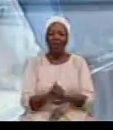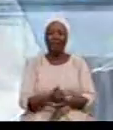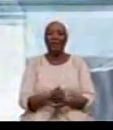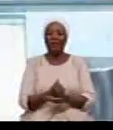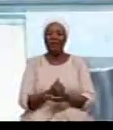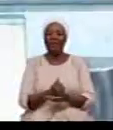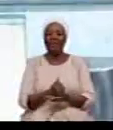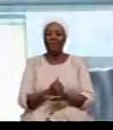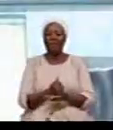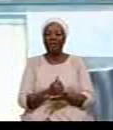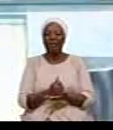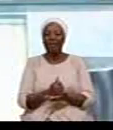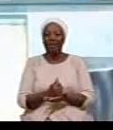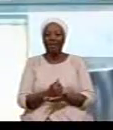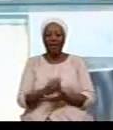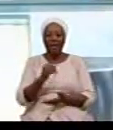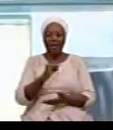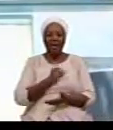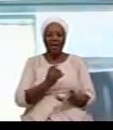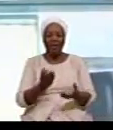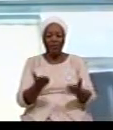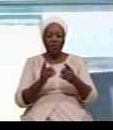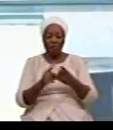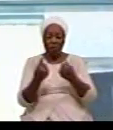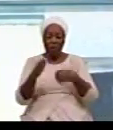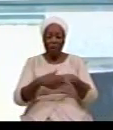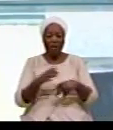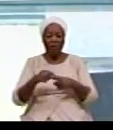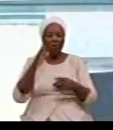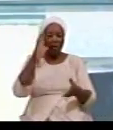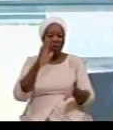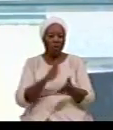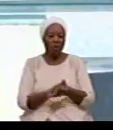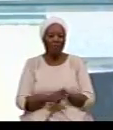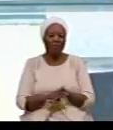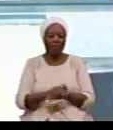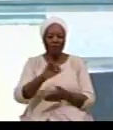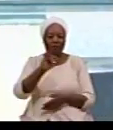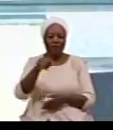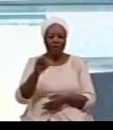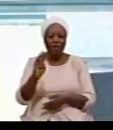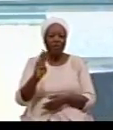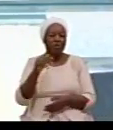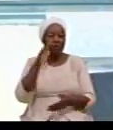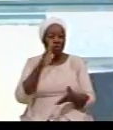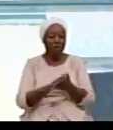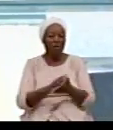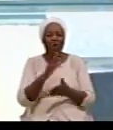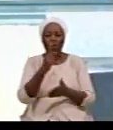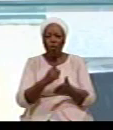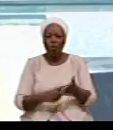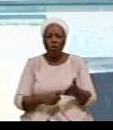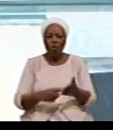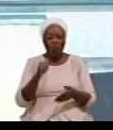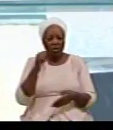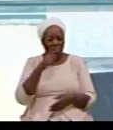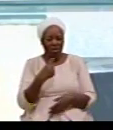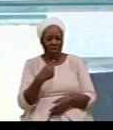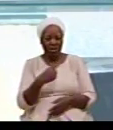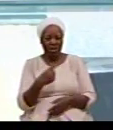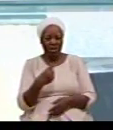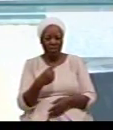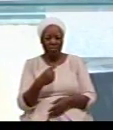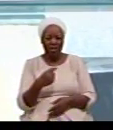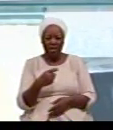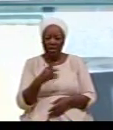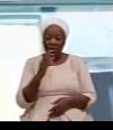Let me come back to the wife. What she said, she took it back. As